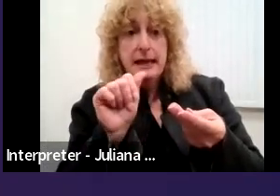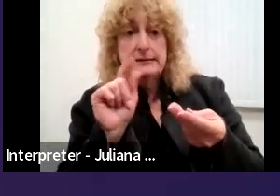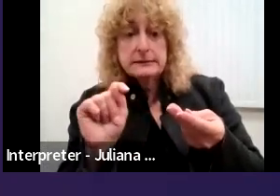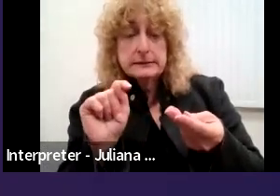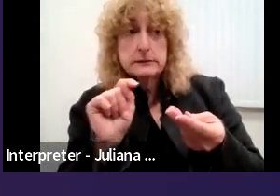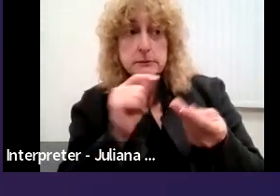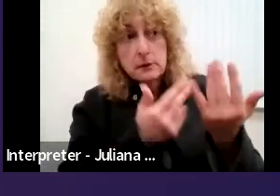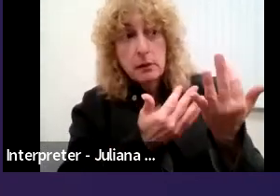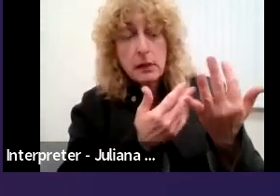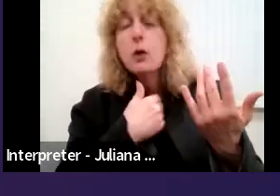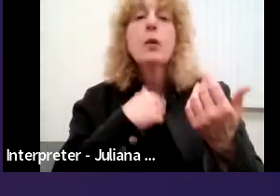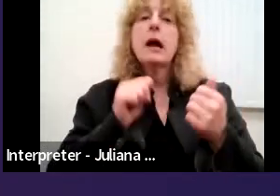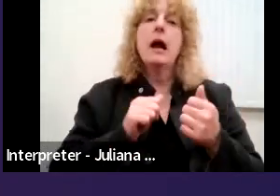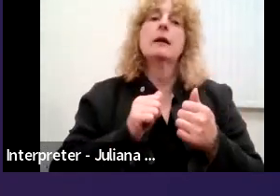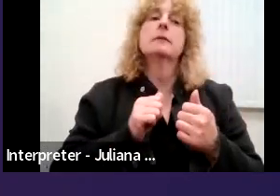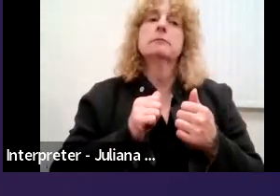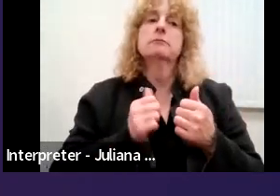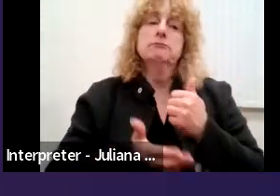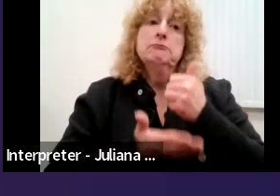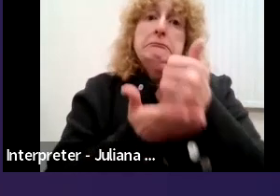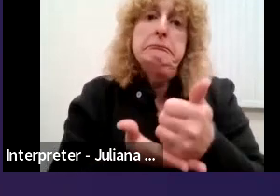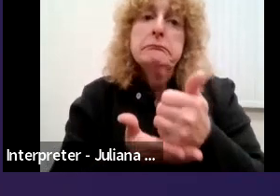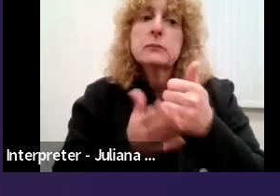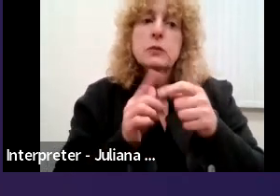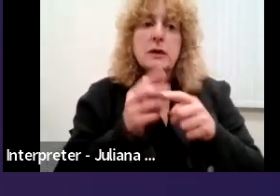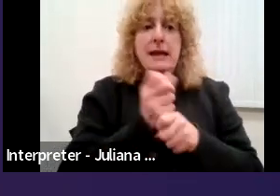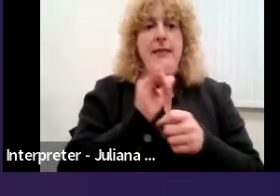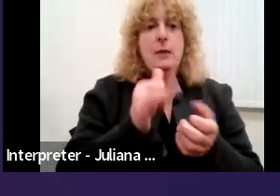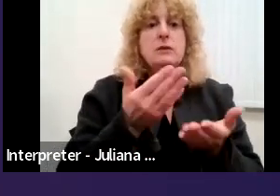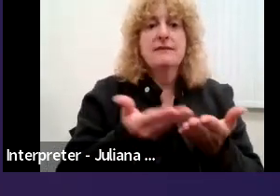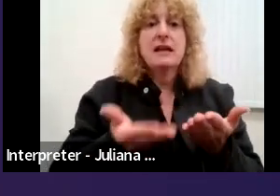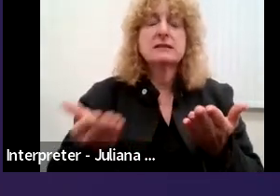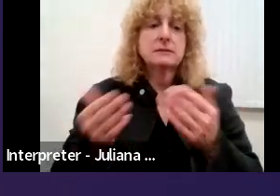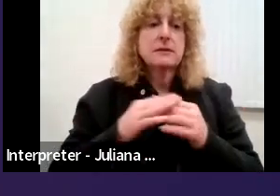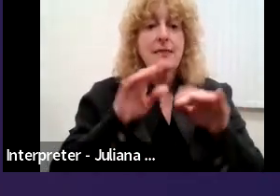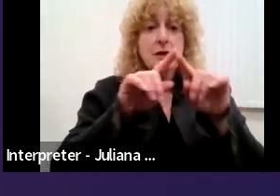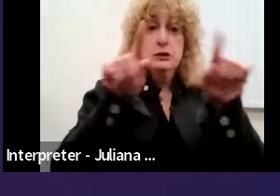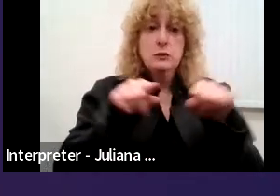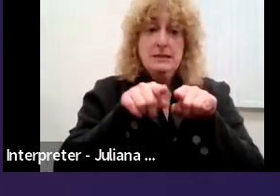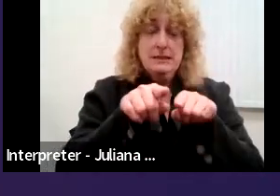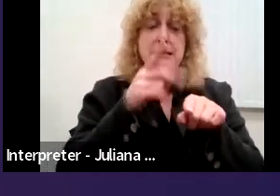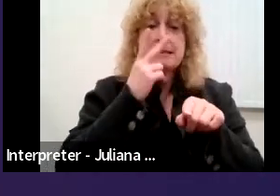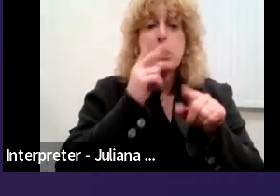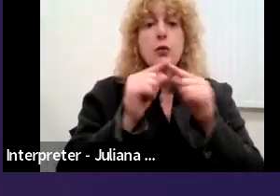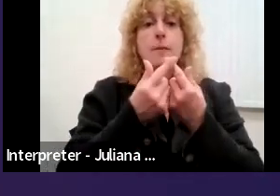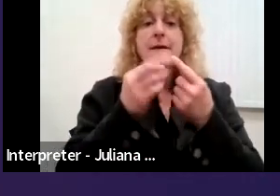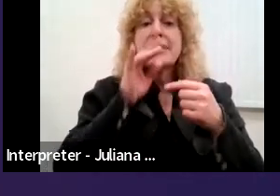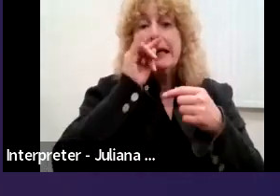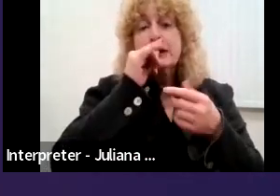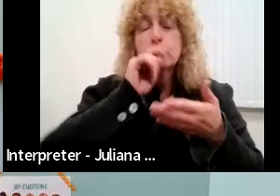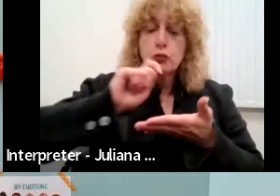assist to get those devices. On the screen is a group of kids writing in school.